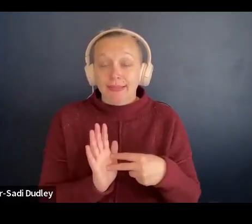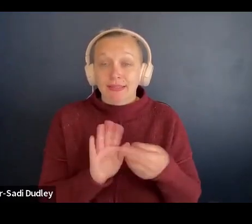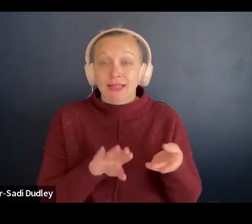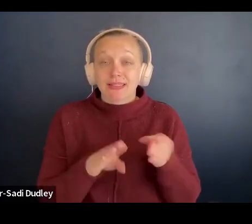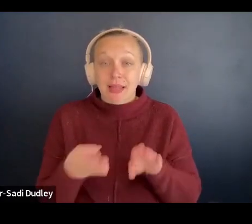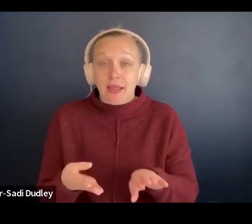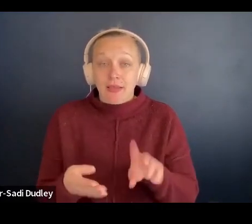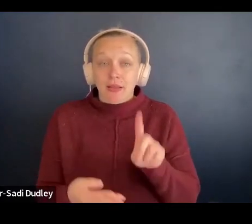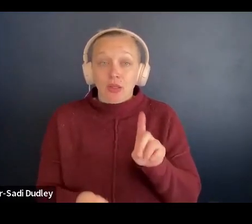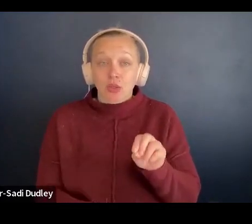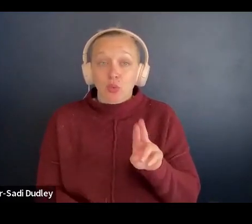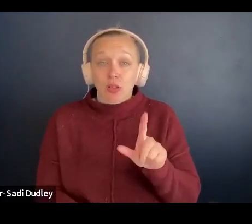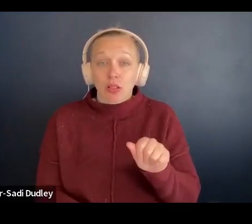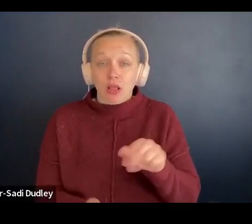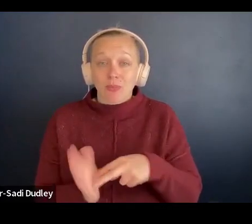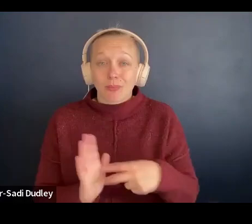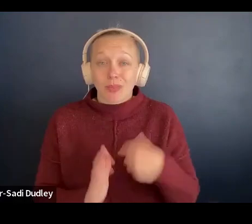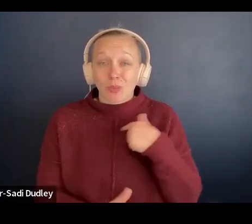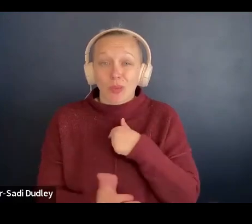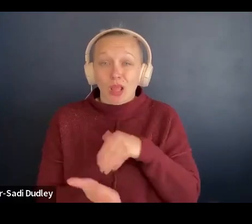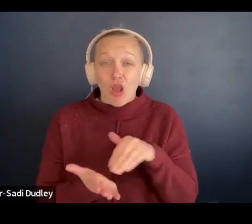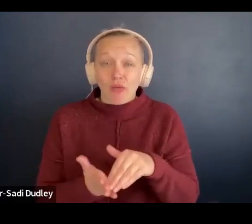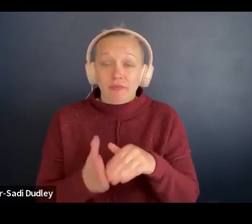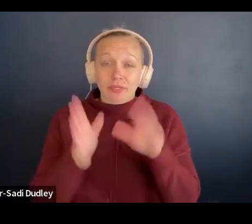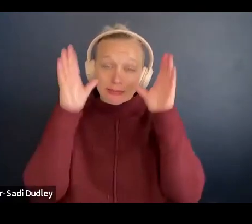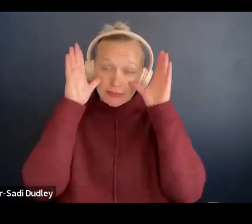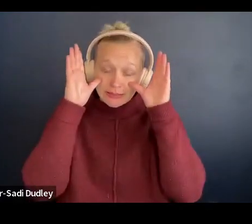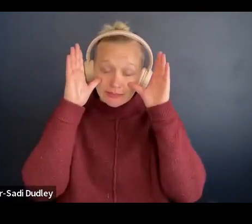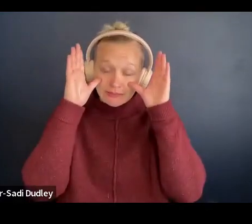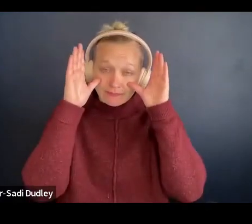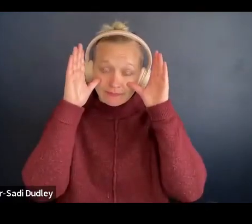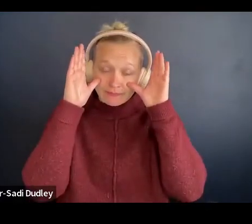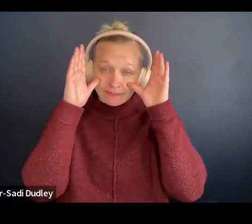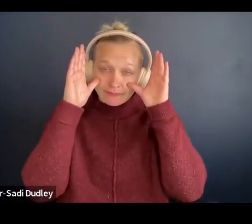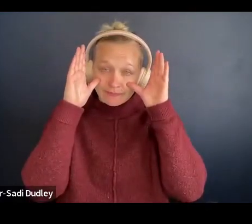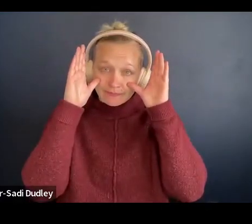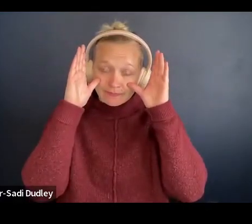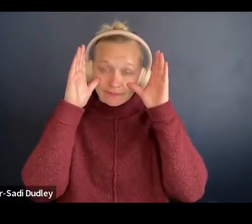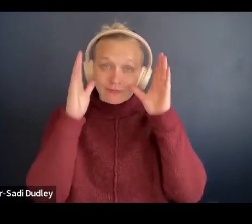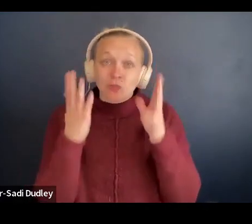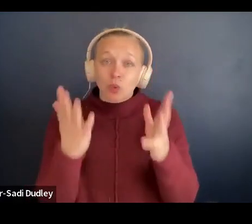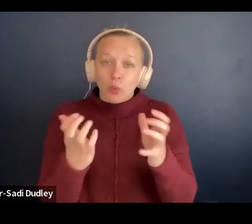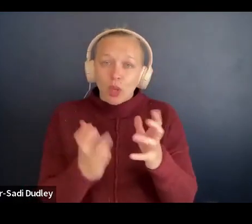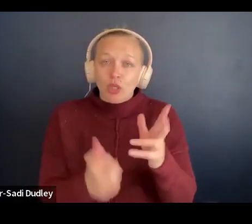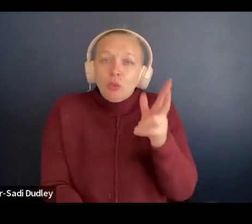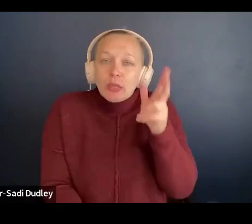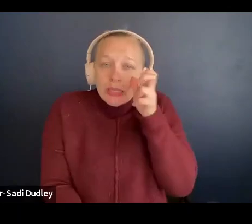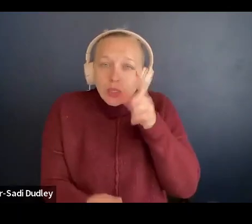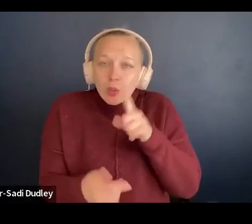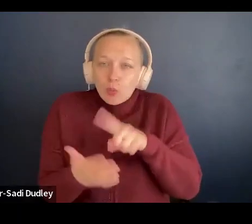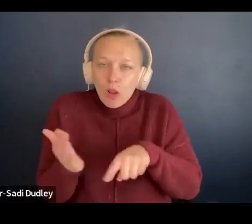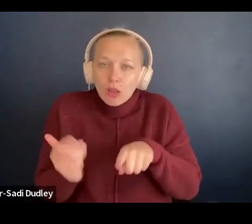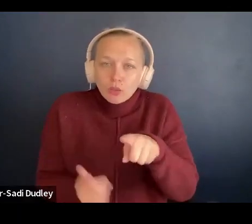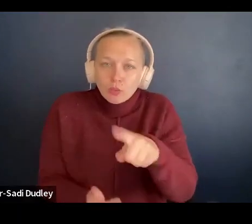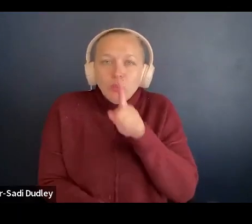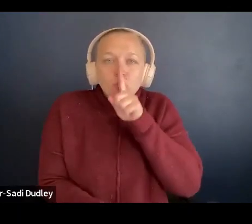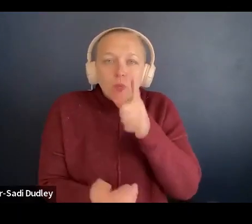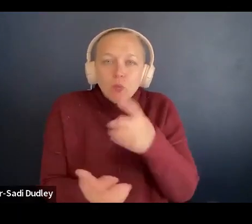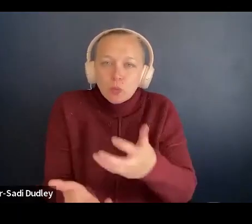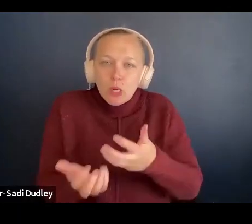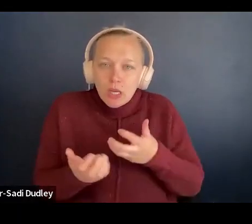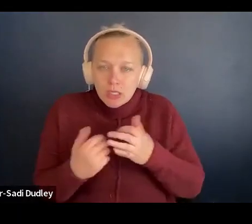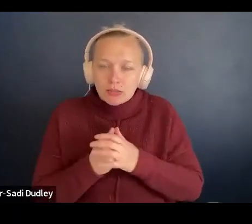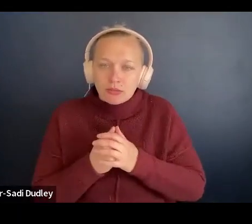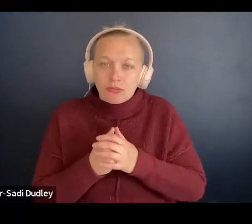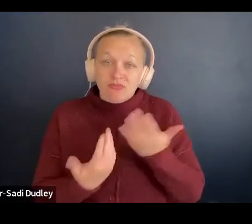listening and helping to hear what people really want. Maybe some